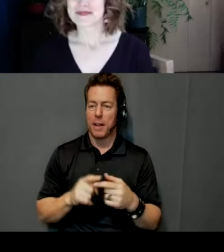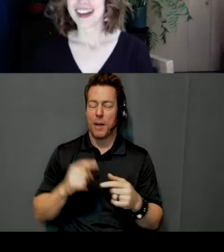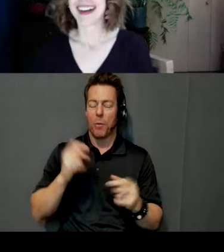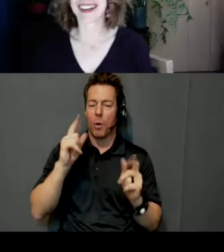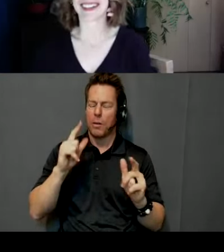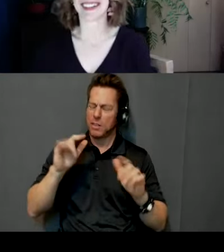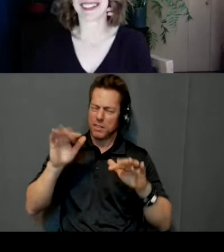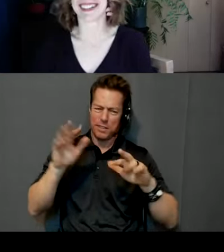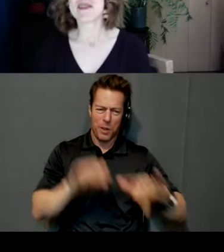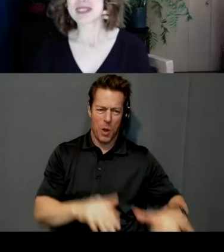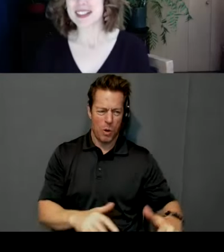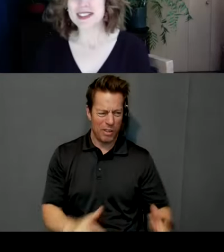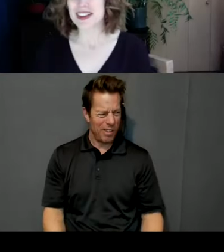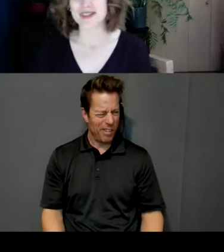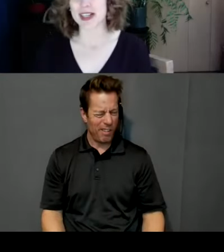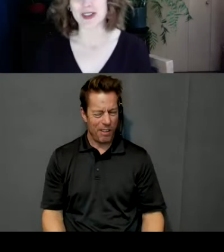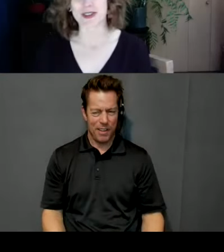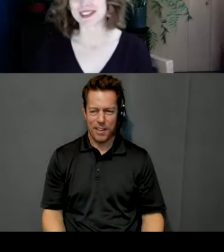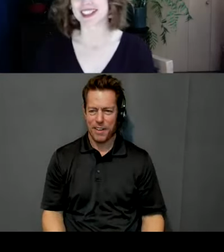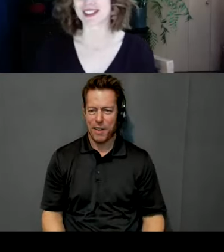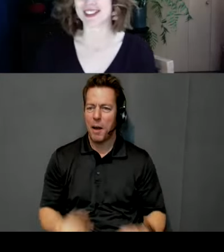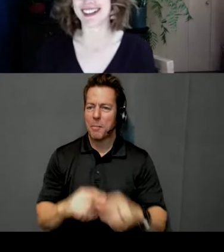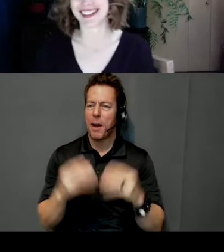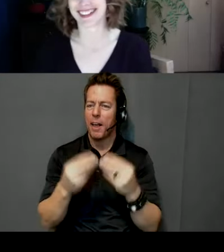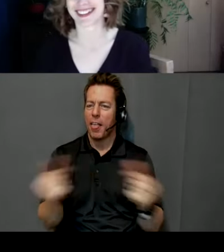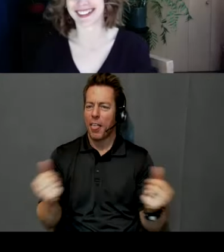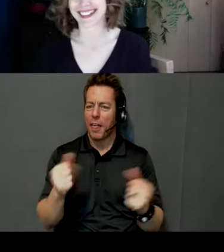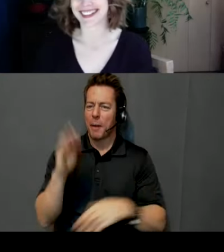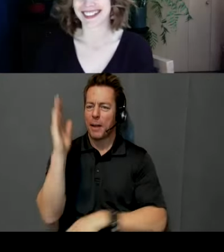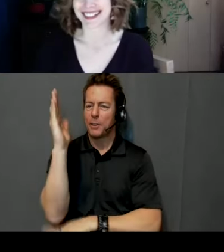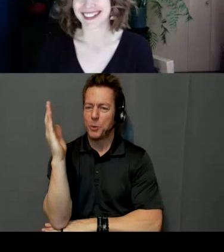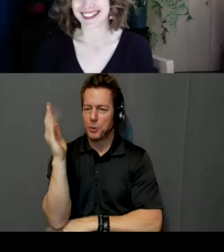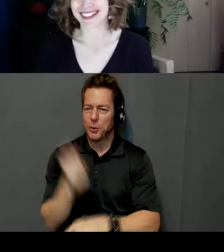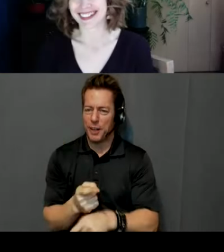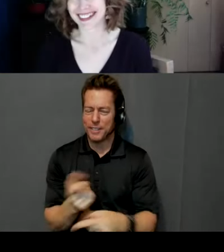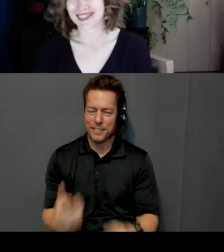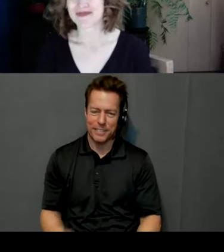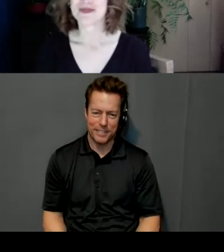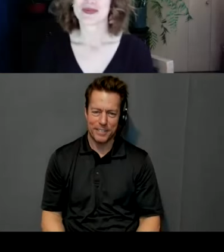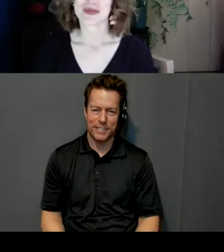day. Then it was I'm like, gone by noon, you know.